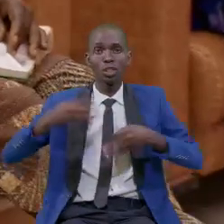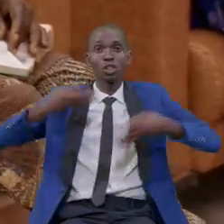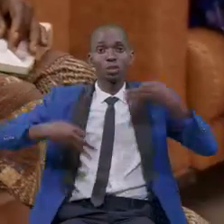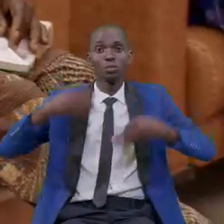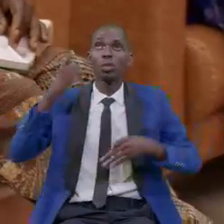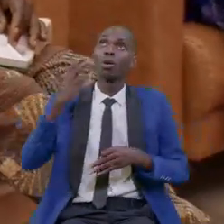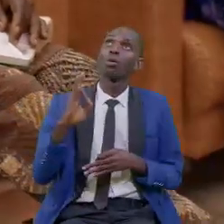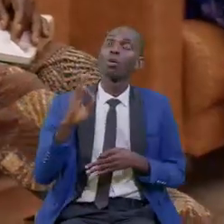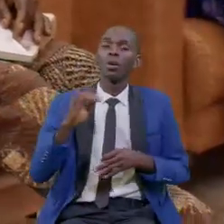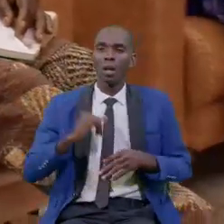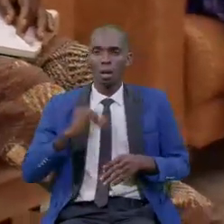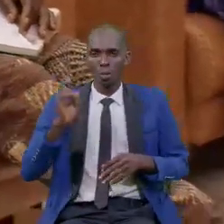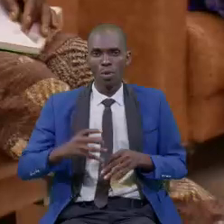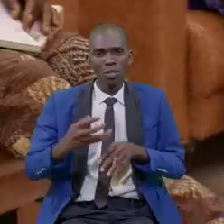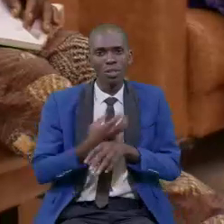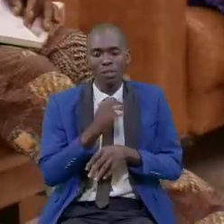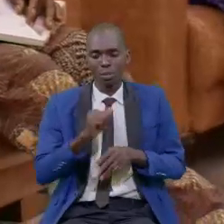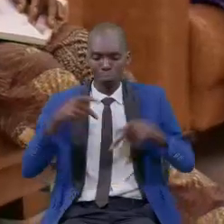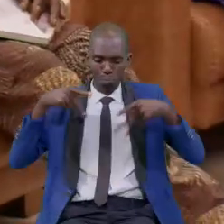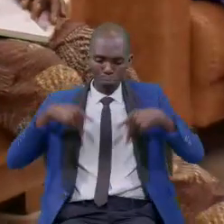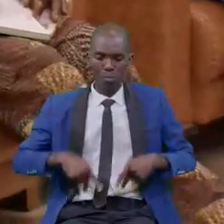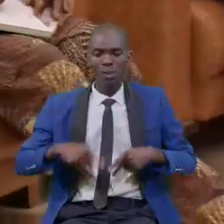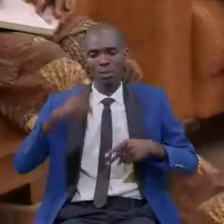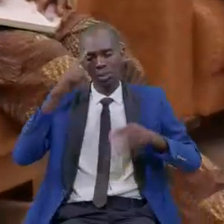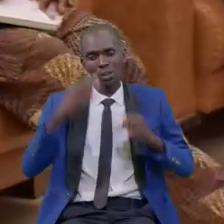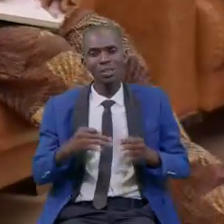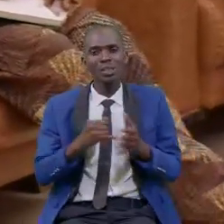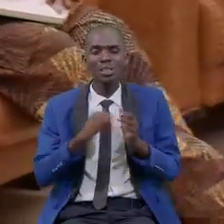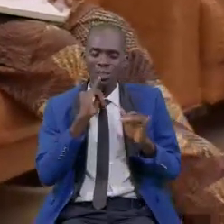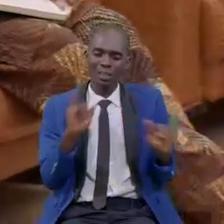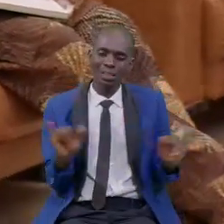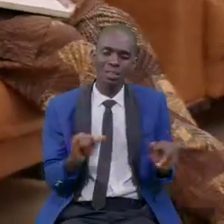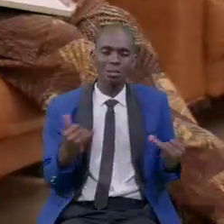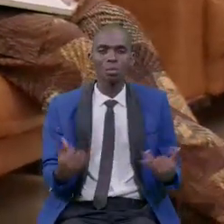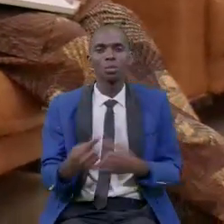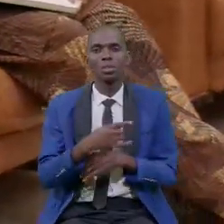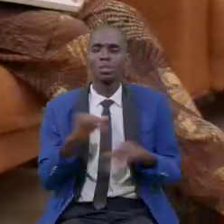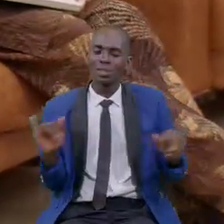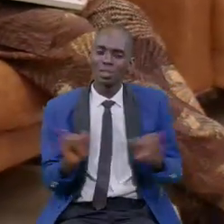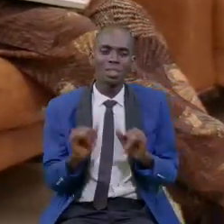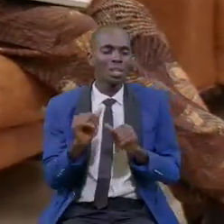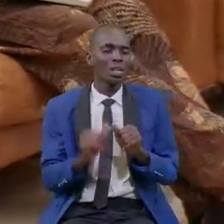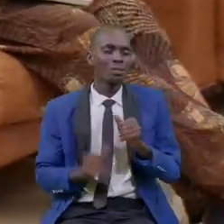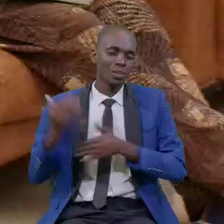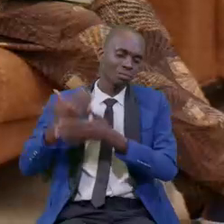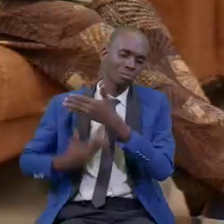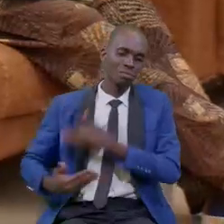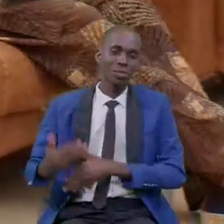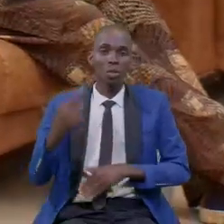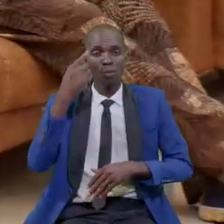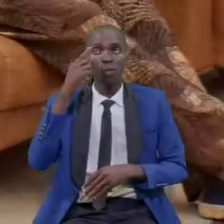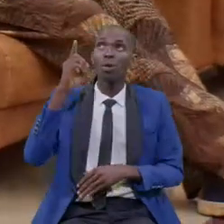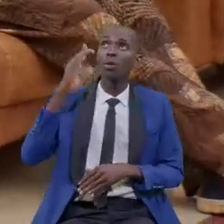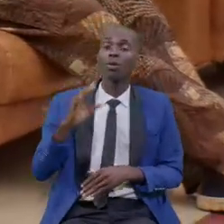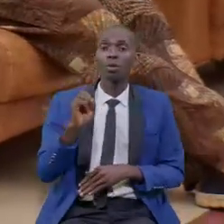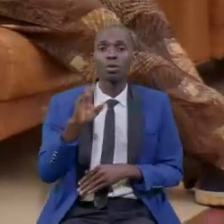to take a personal decision. Like that, it's like that today. And it's like that in every generation. For God so loved